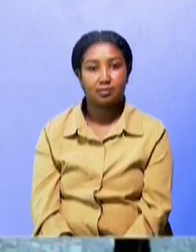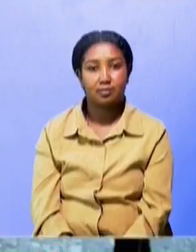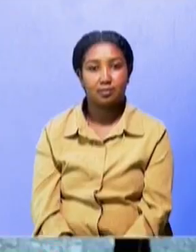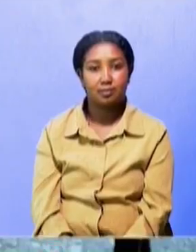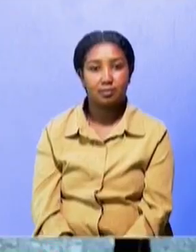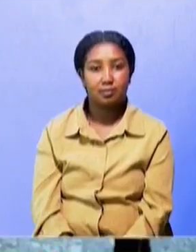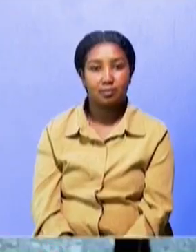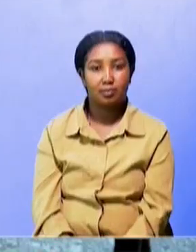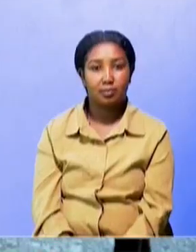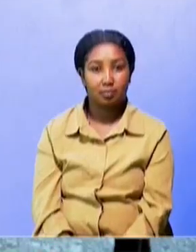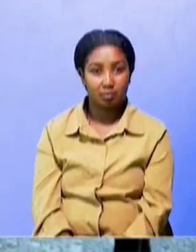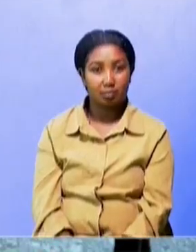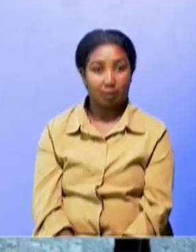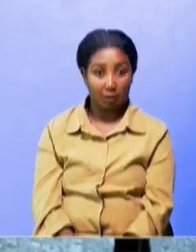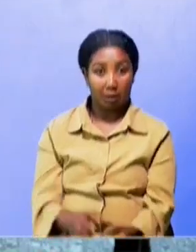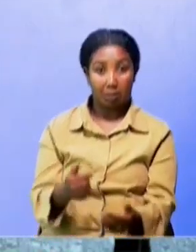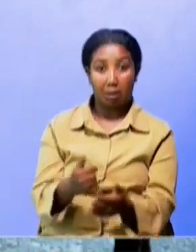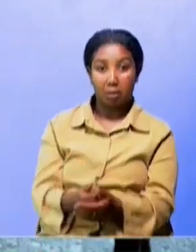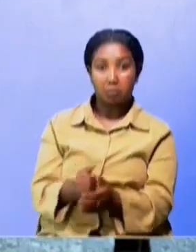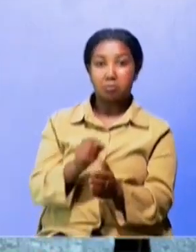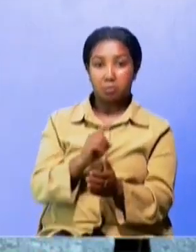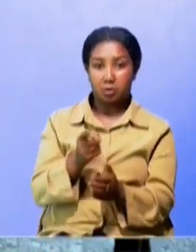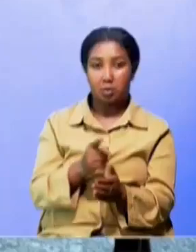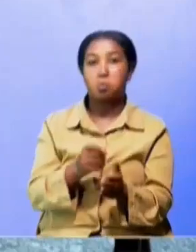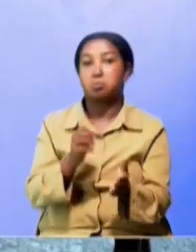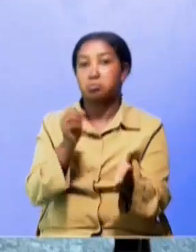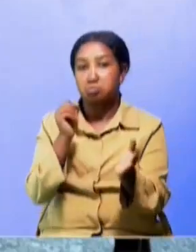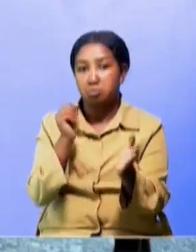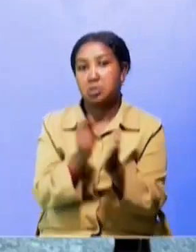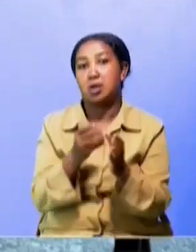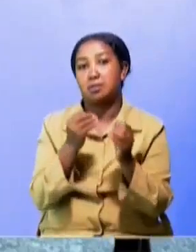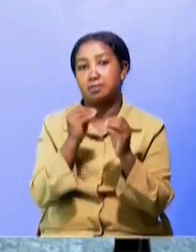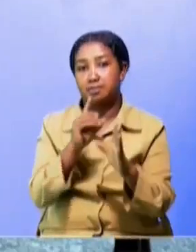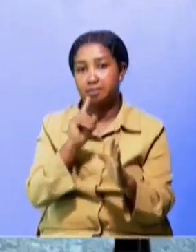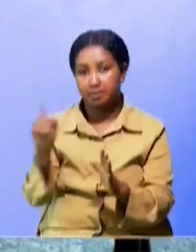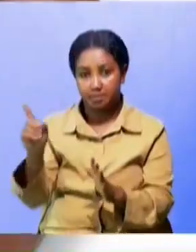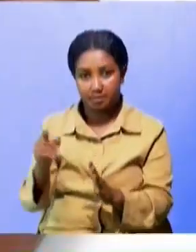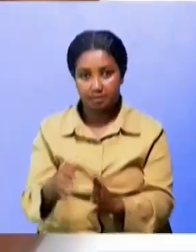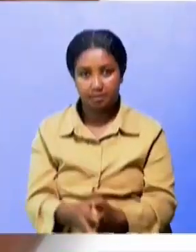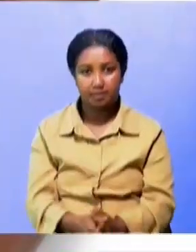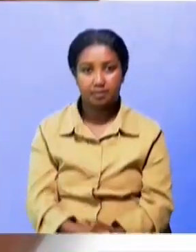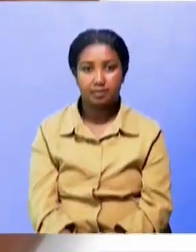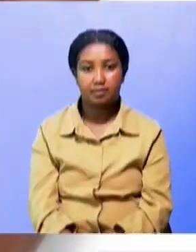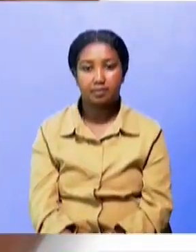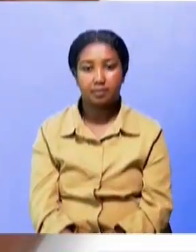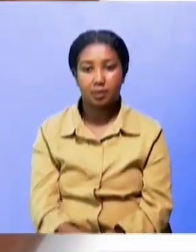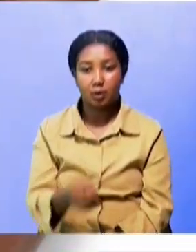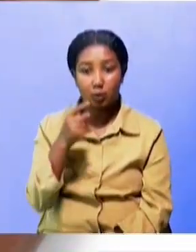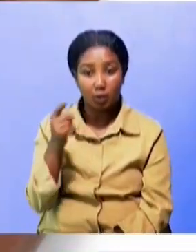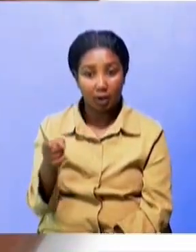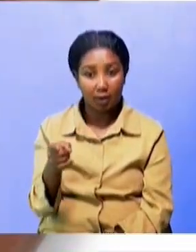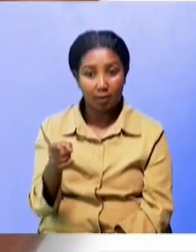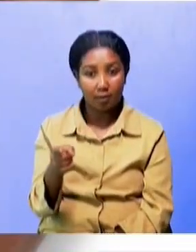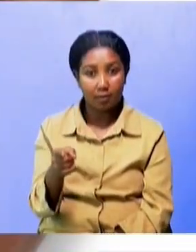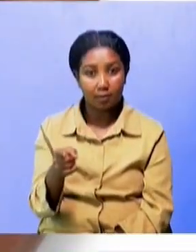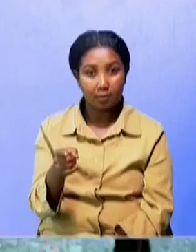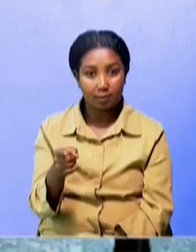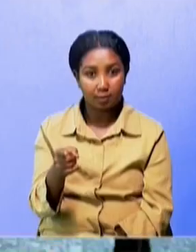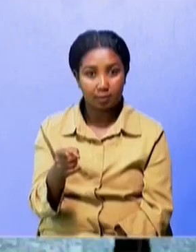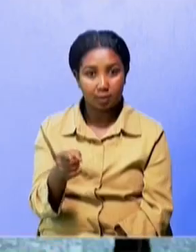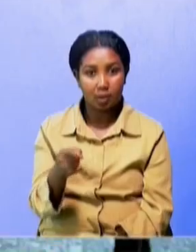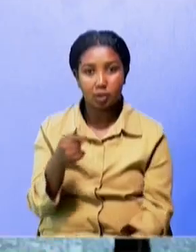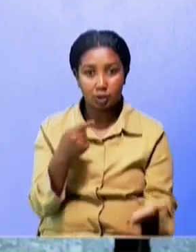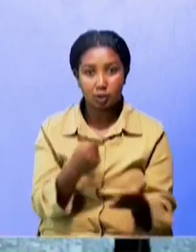But my intention is that's how to form all these adverbs of frequency comes after the verb. Look now. Where does